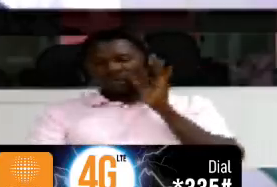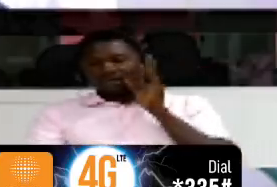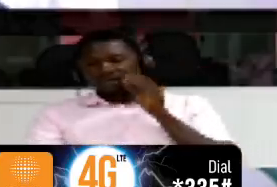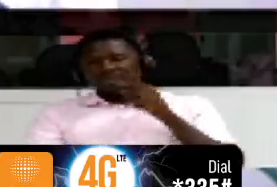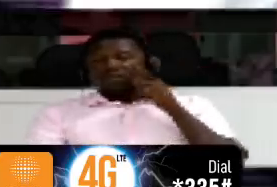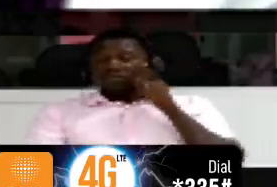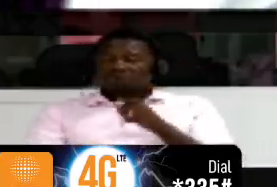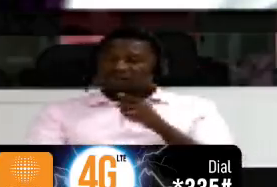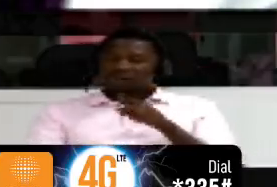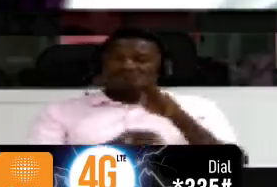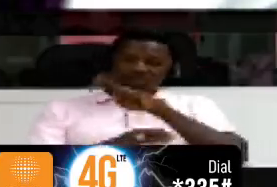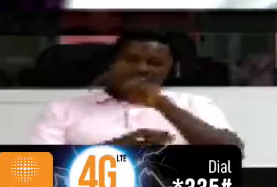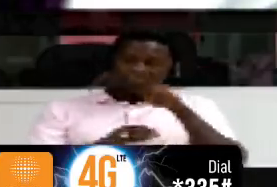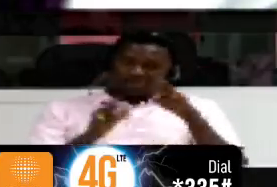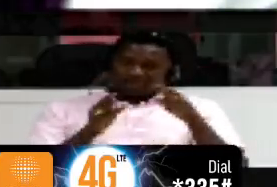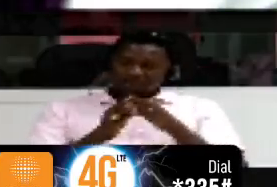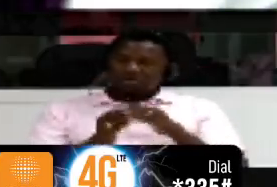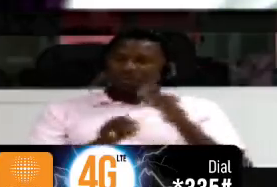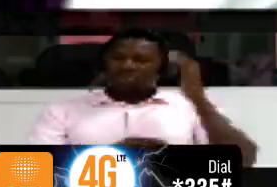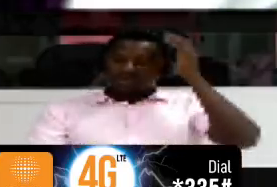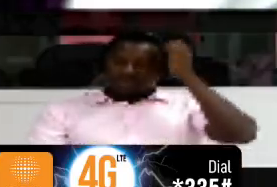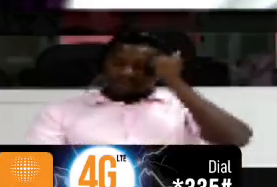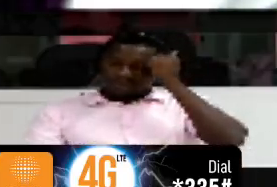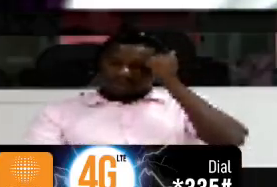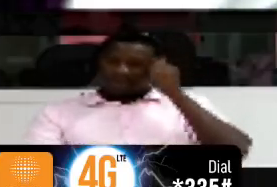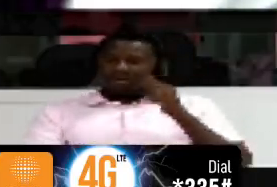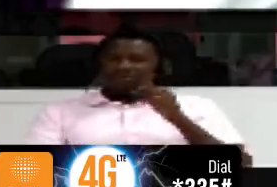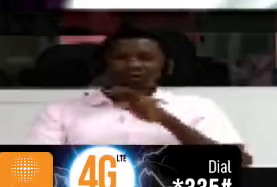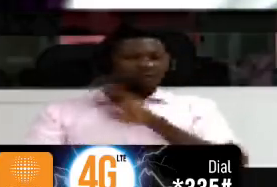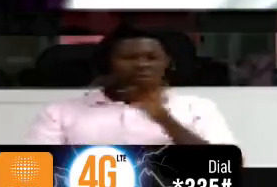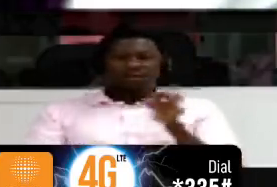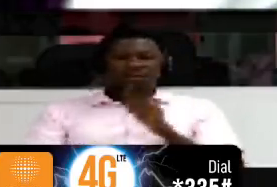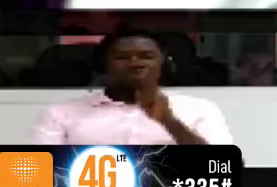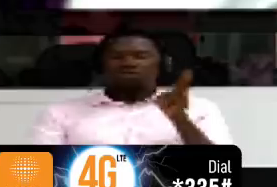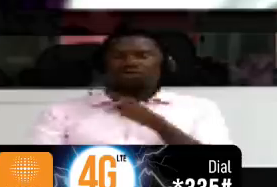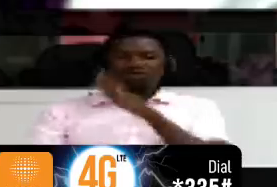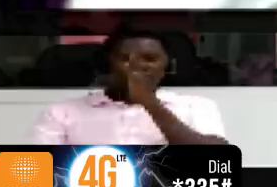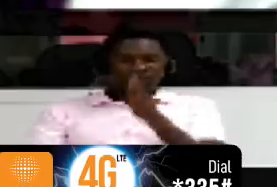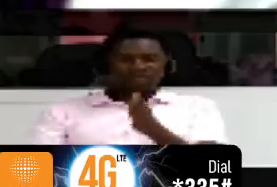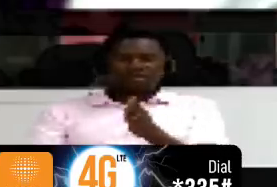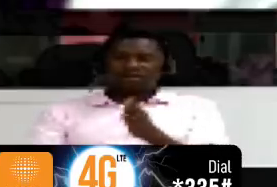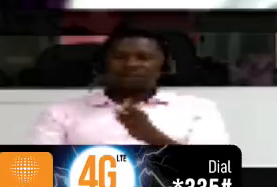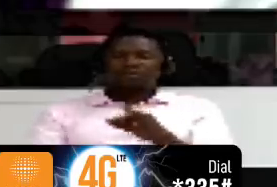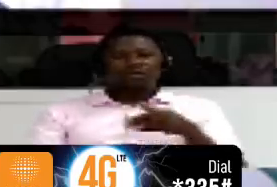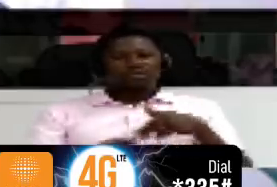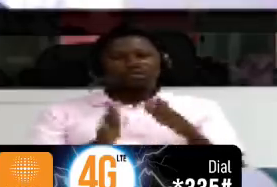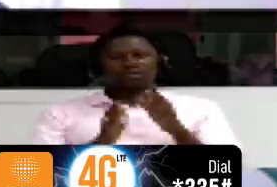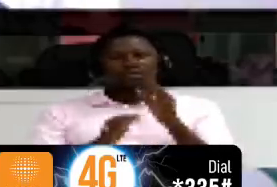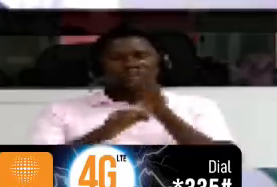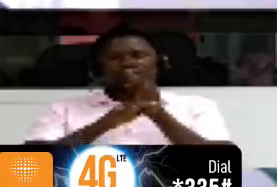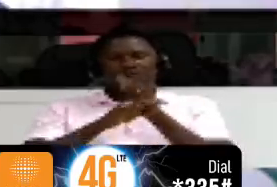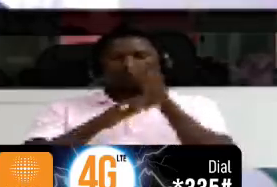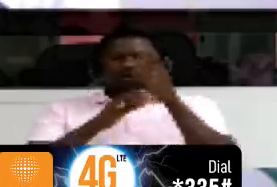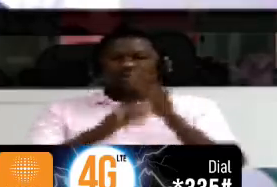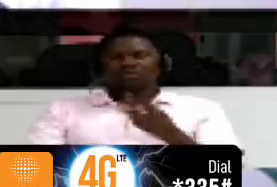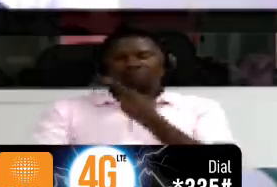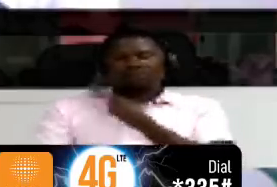supposed to understand. It is very unfair the way teachers are being